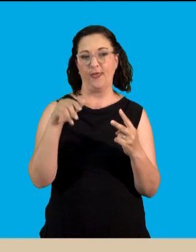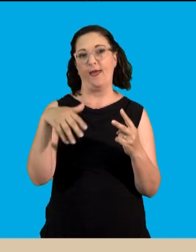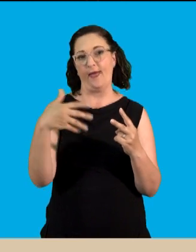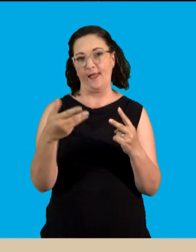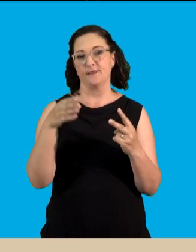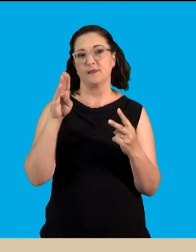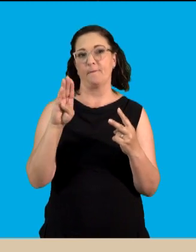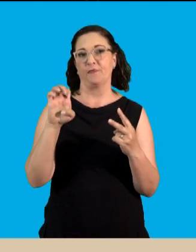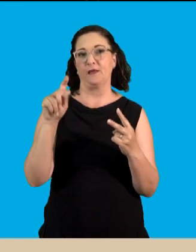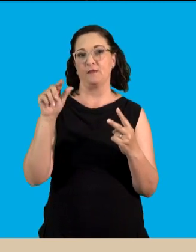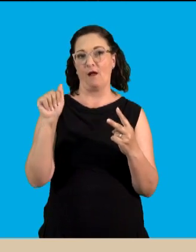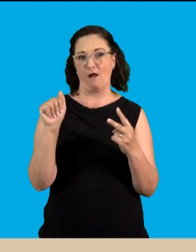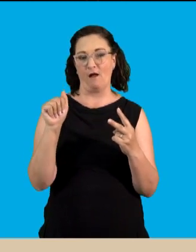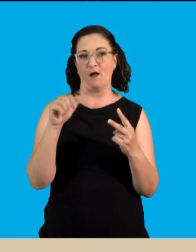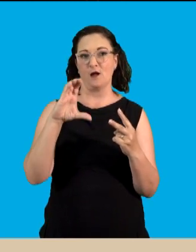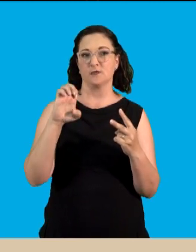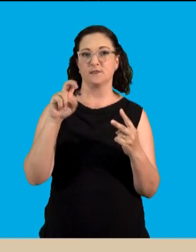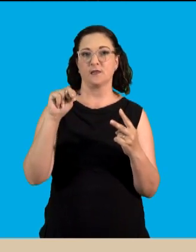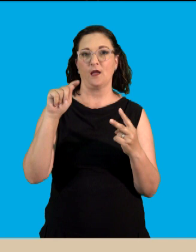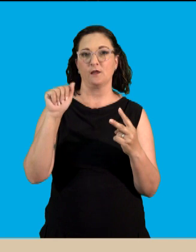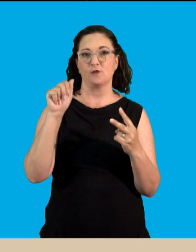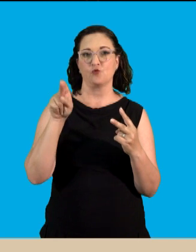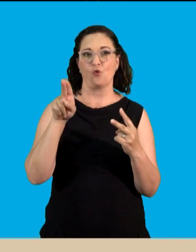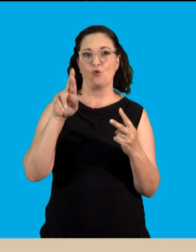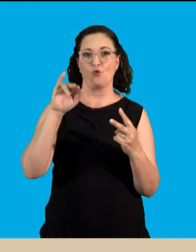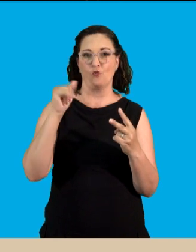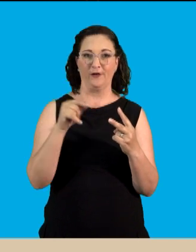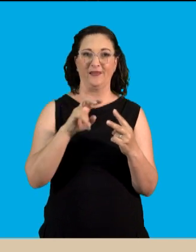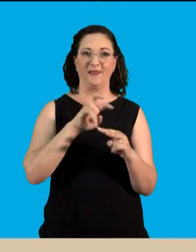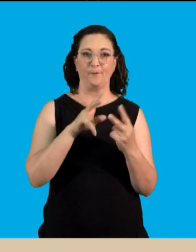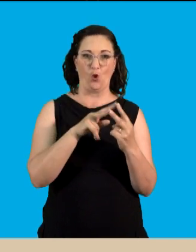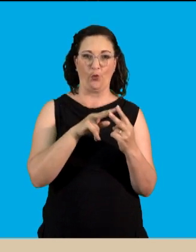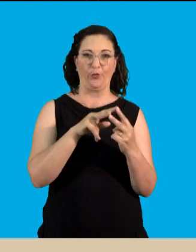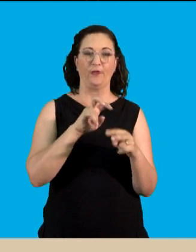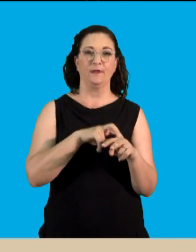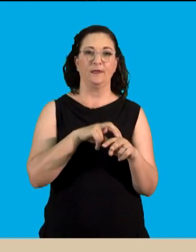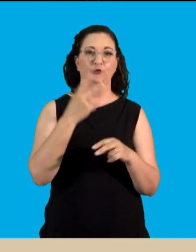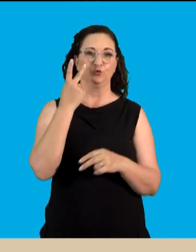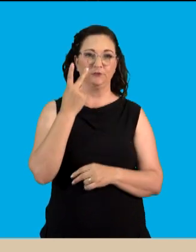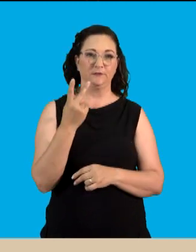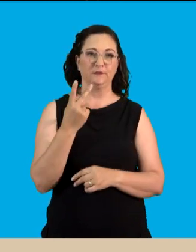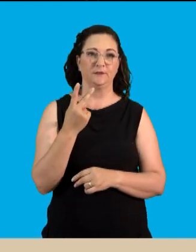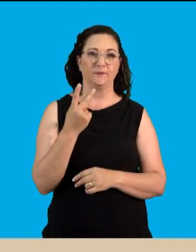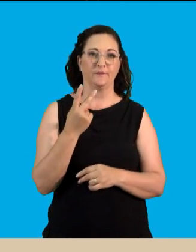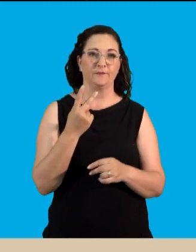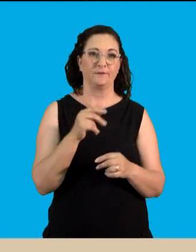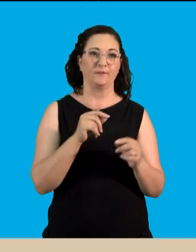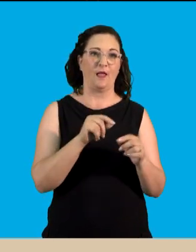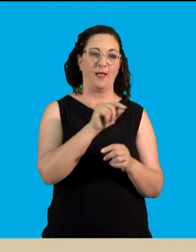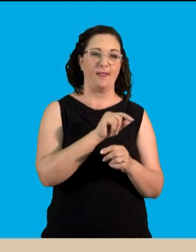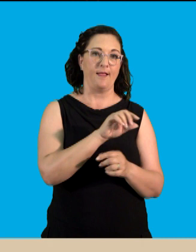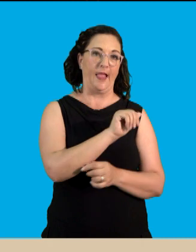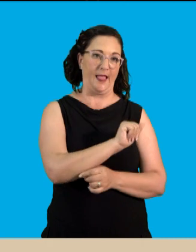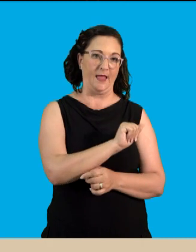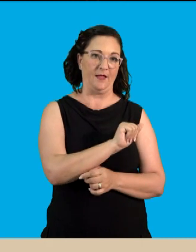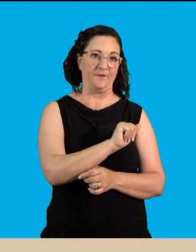the top point of the Southern Cross, like in the picture on my right hand side. On my right hand side, this one is our